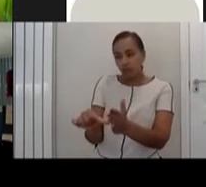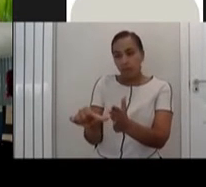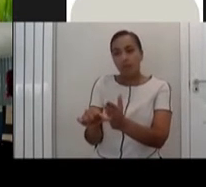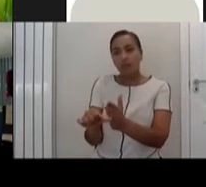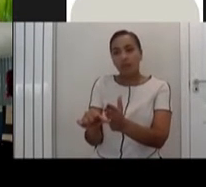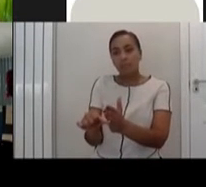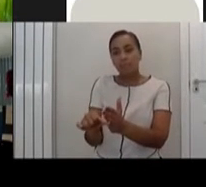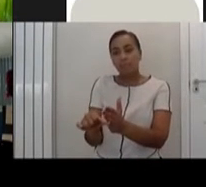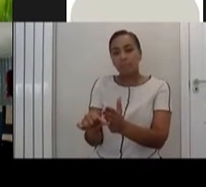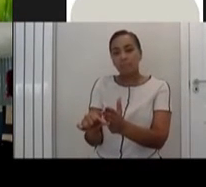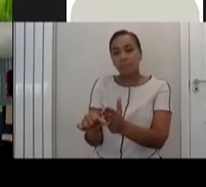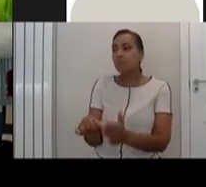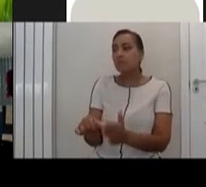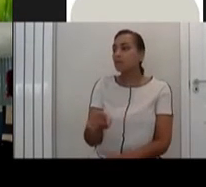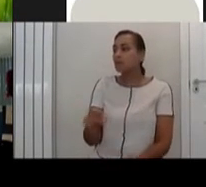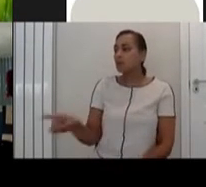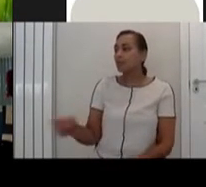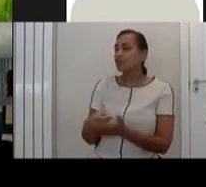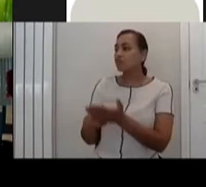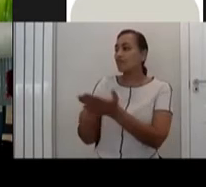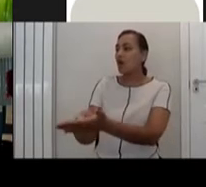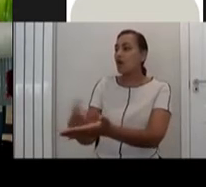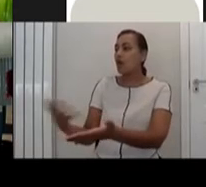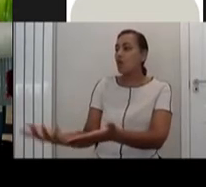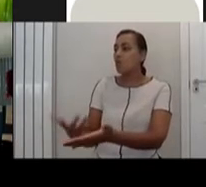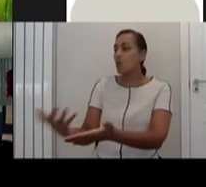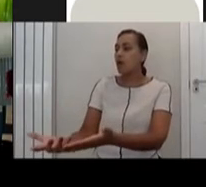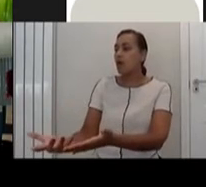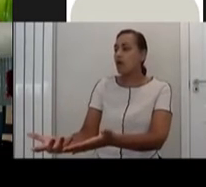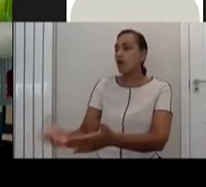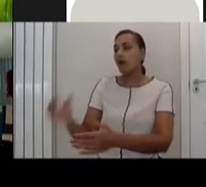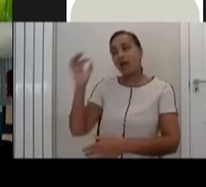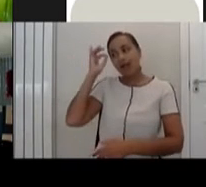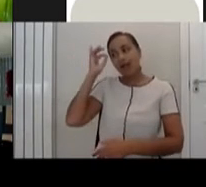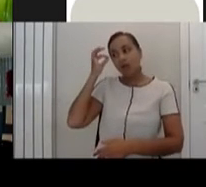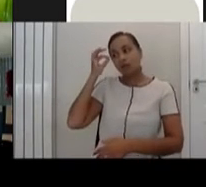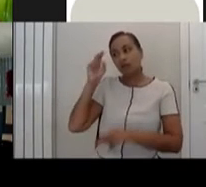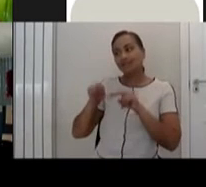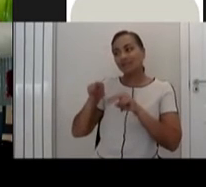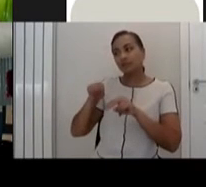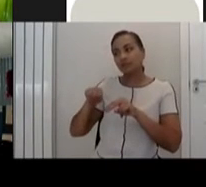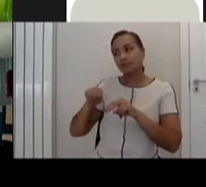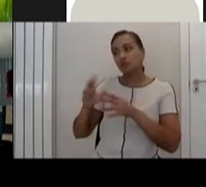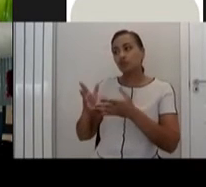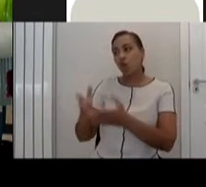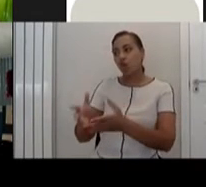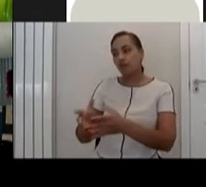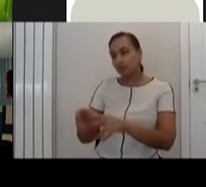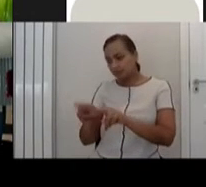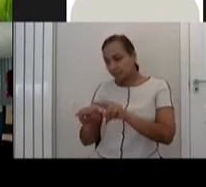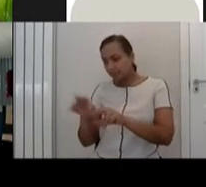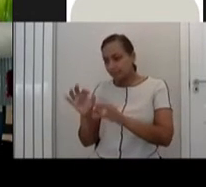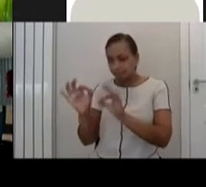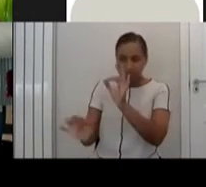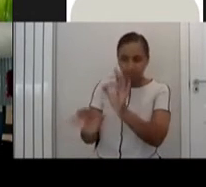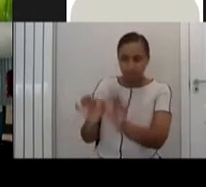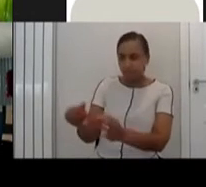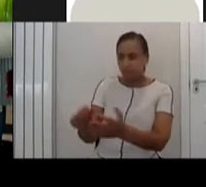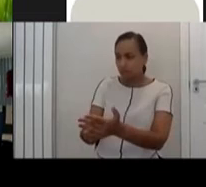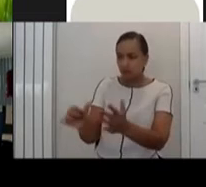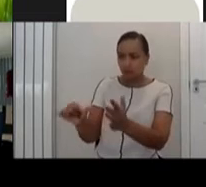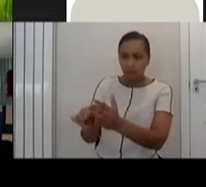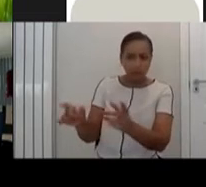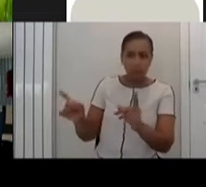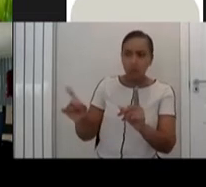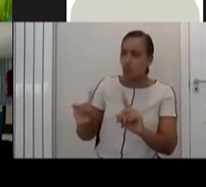being signposted into our council financial assessment service to really explore what those issues are